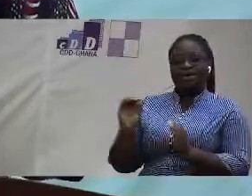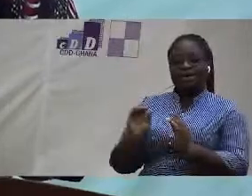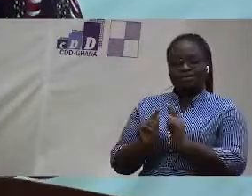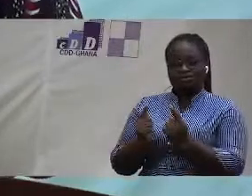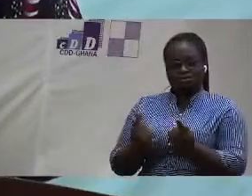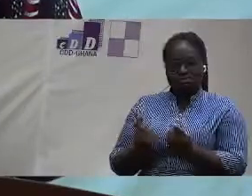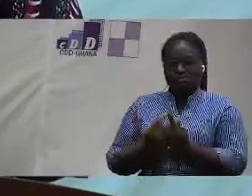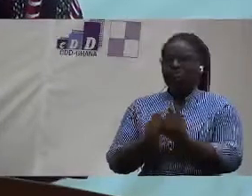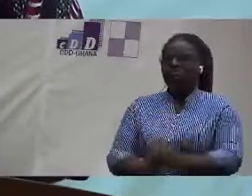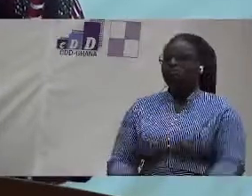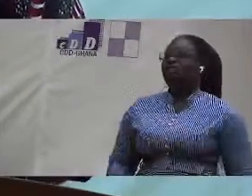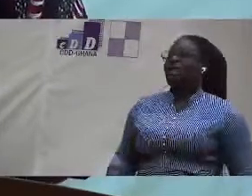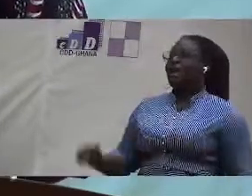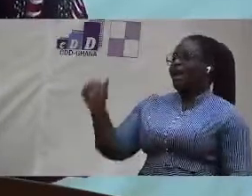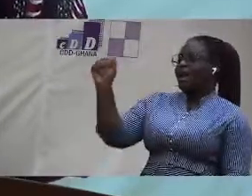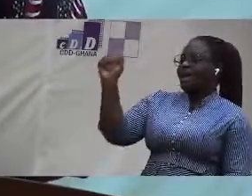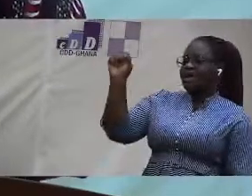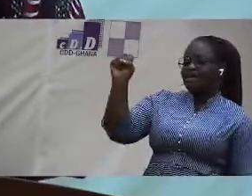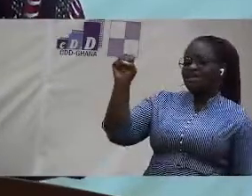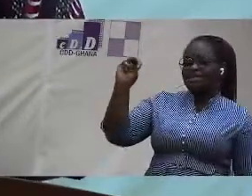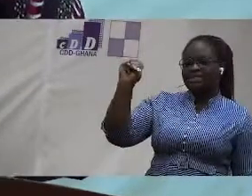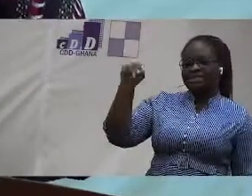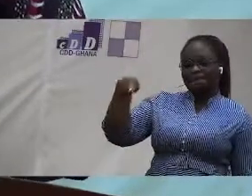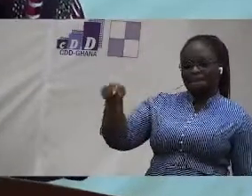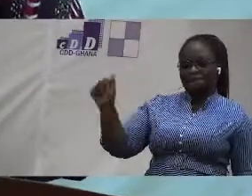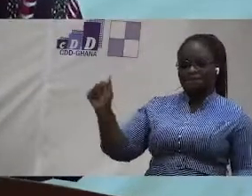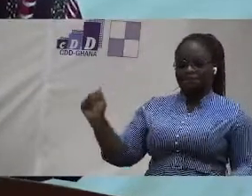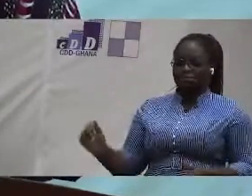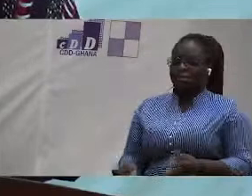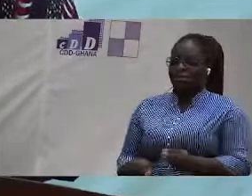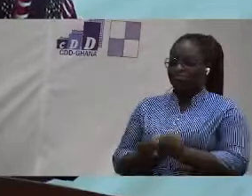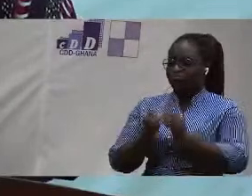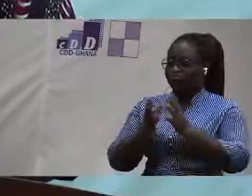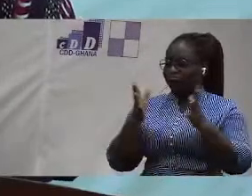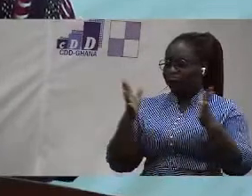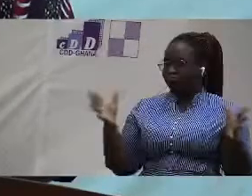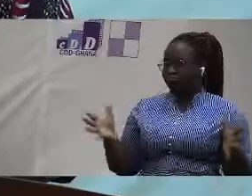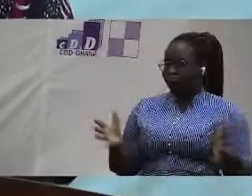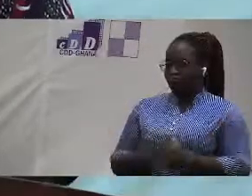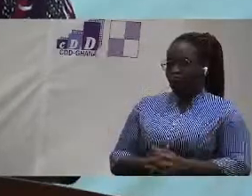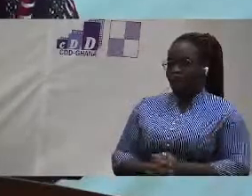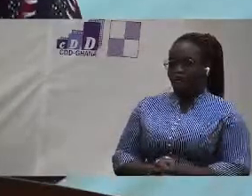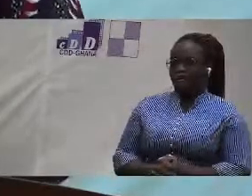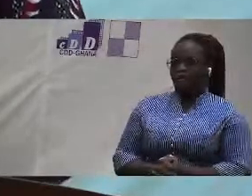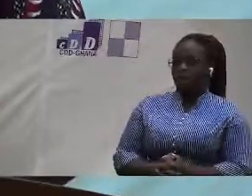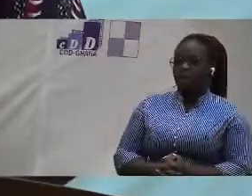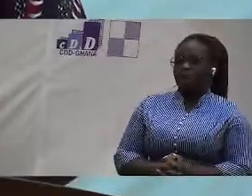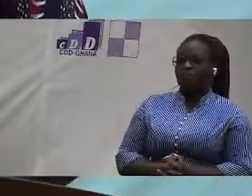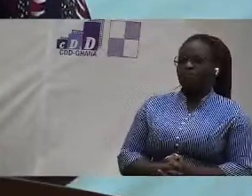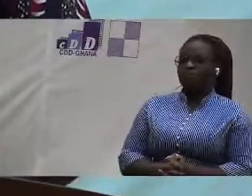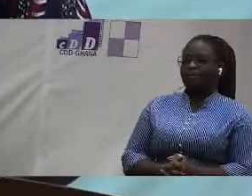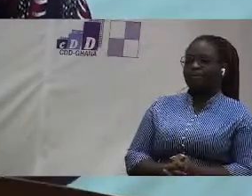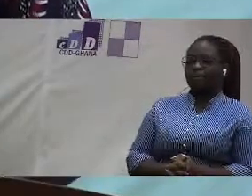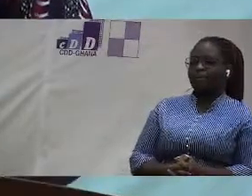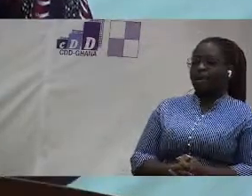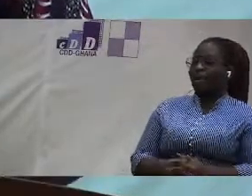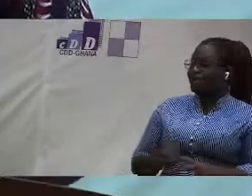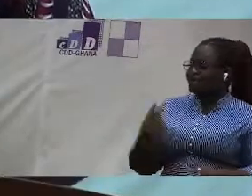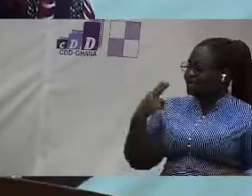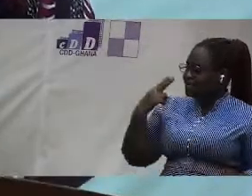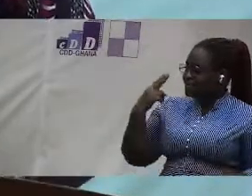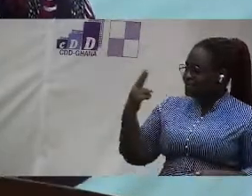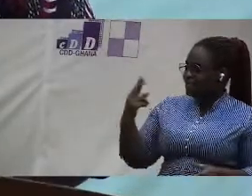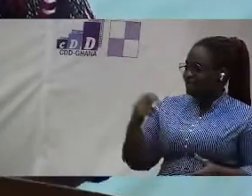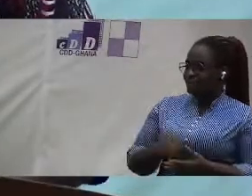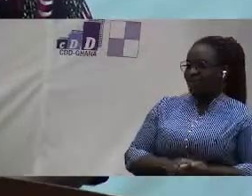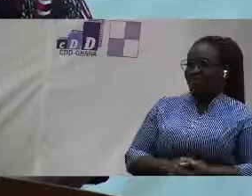Adum, Asempa, amongst others, myjoyonline.com, Hits FM, and We'll see you at the Old